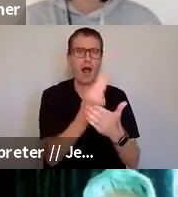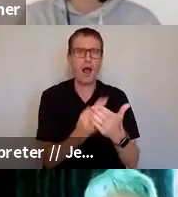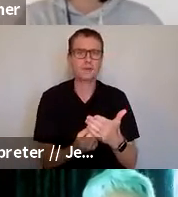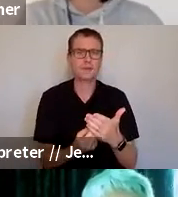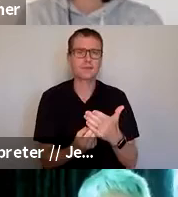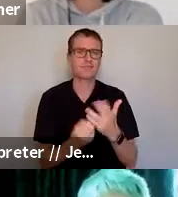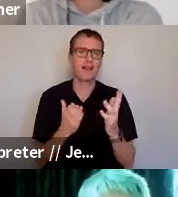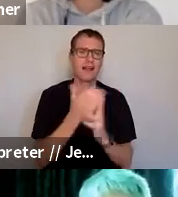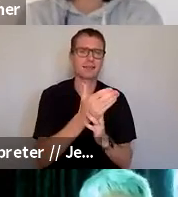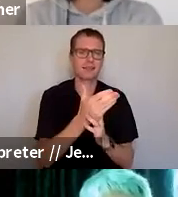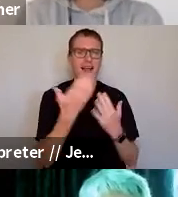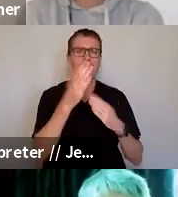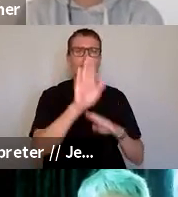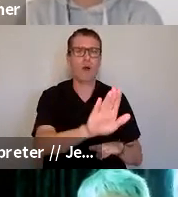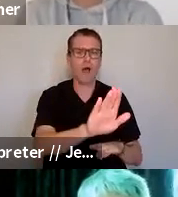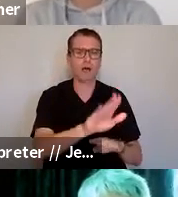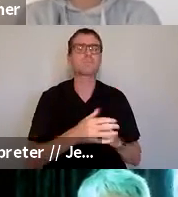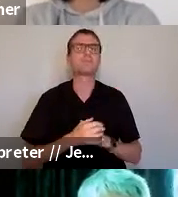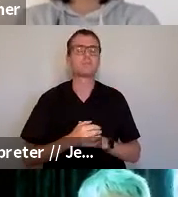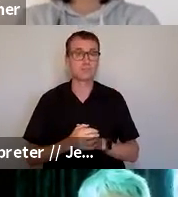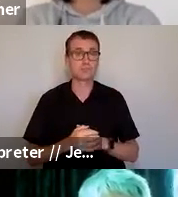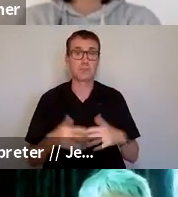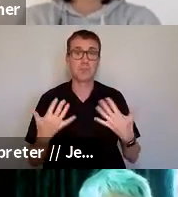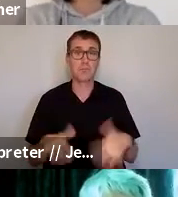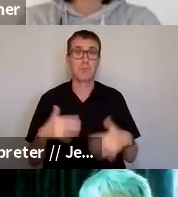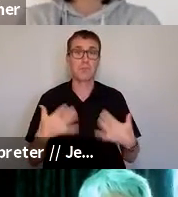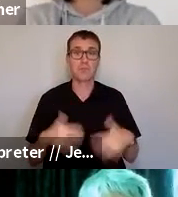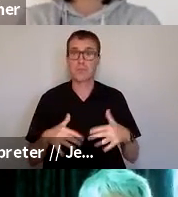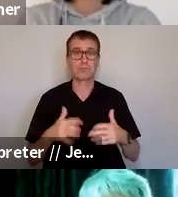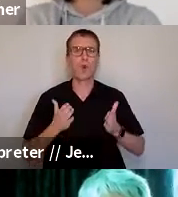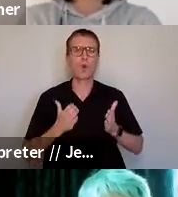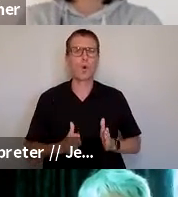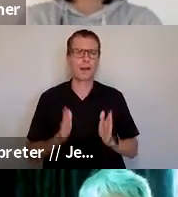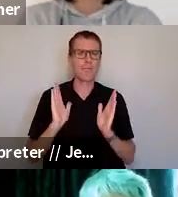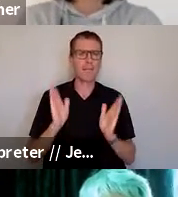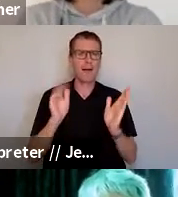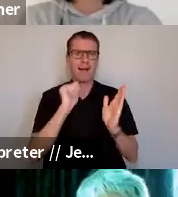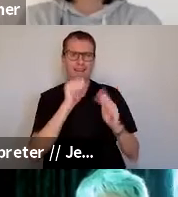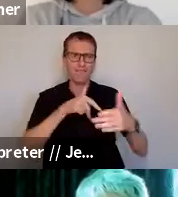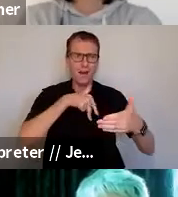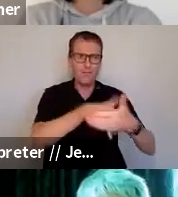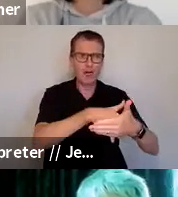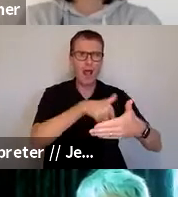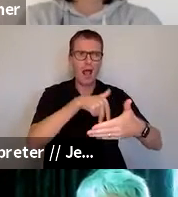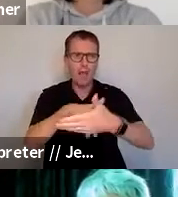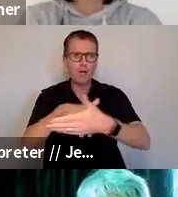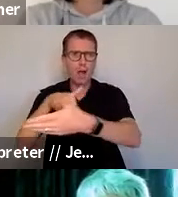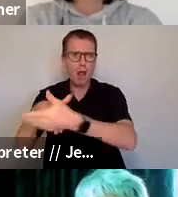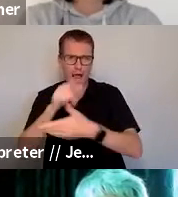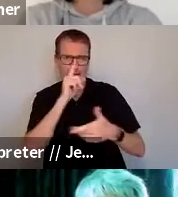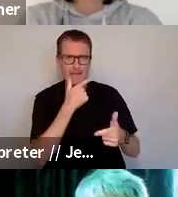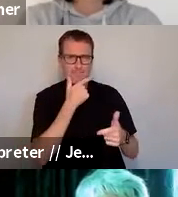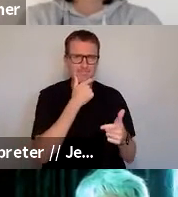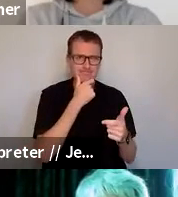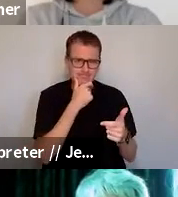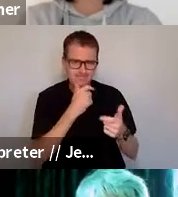humans and through the arts we find ways of overcoming the barriers and getting through, a bit like water finding its level, trickling along